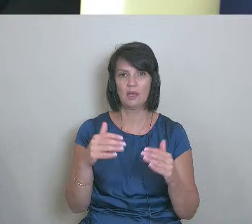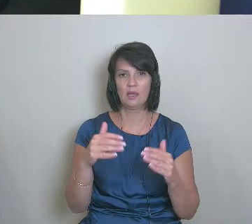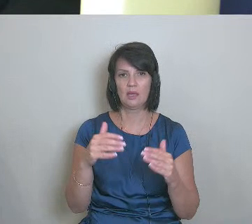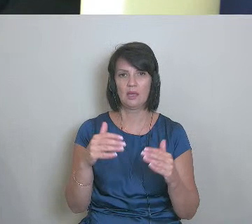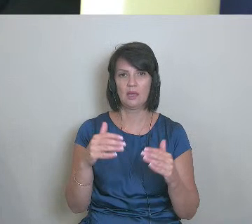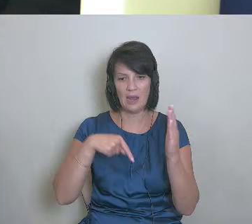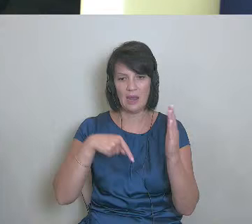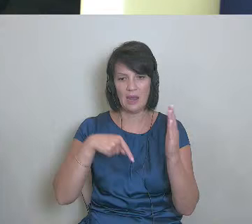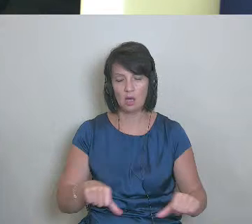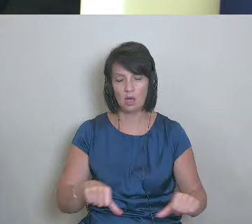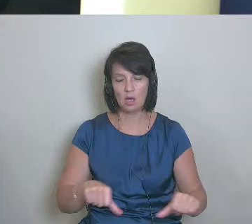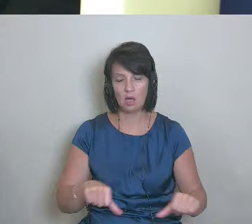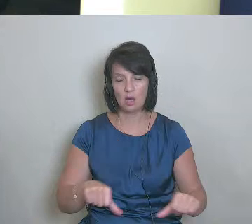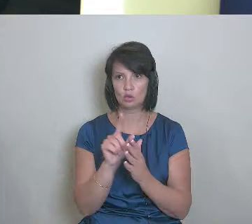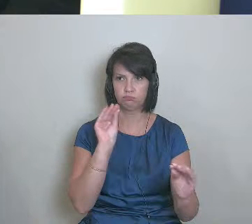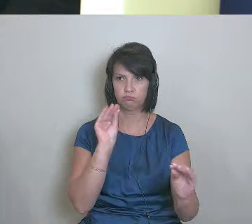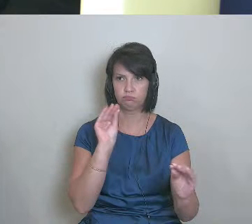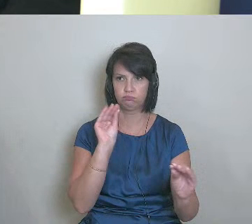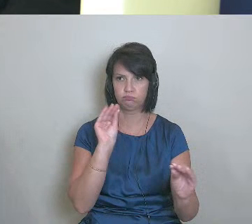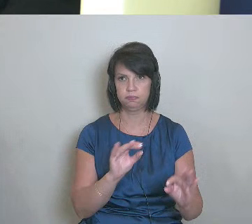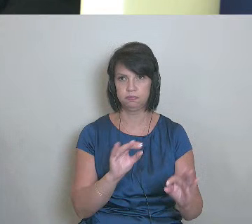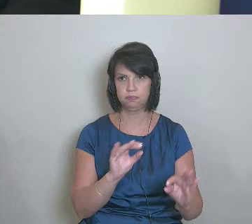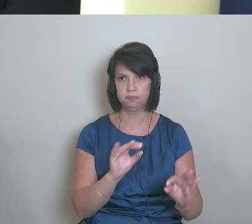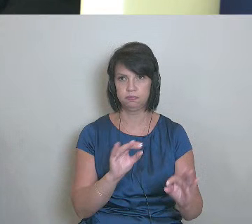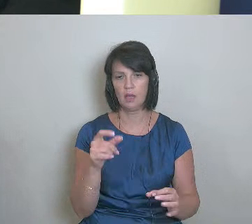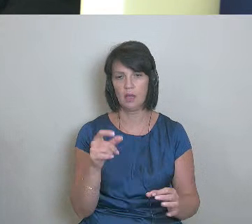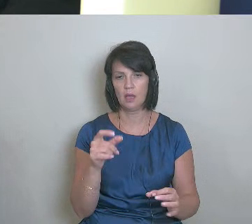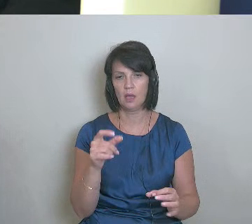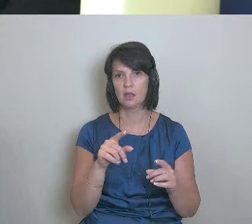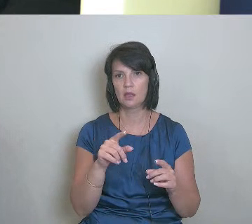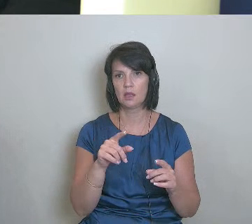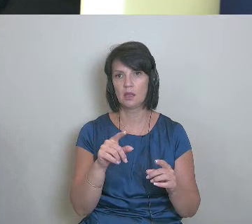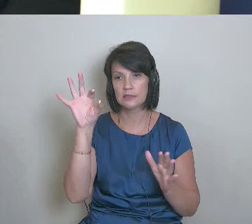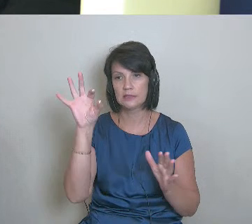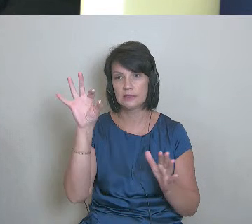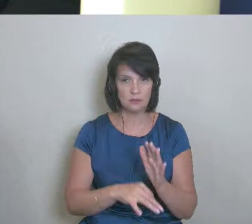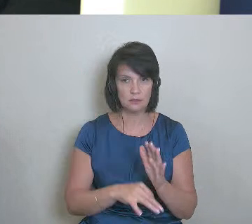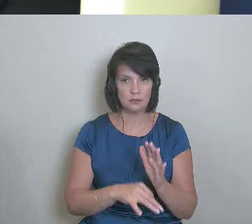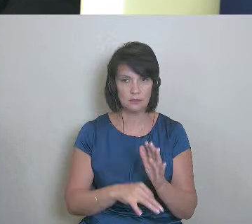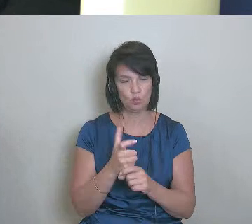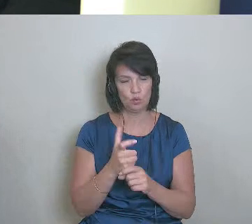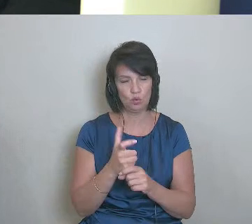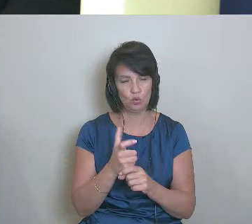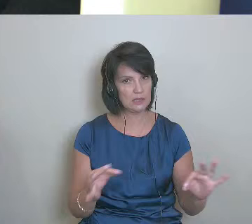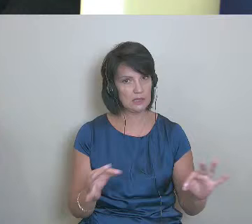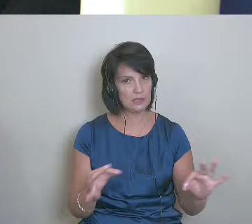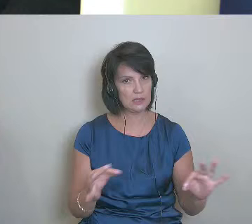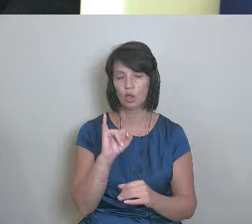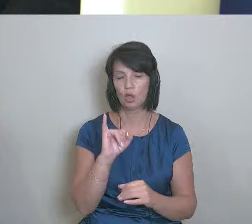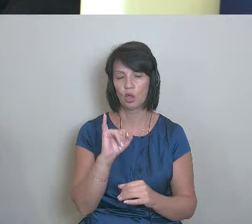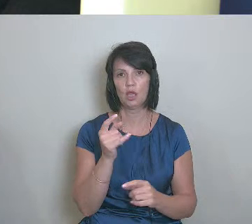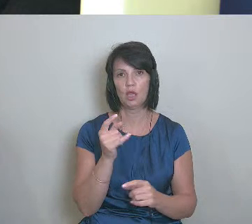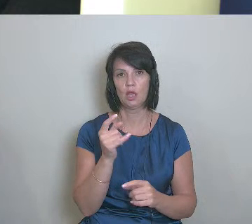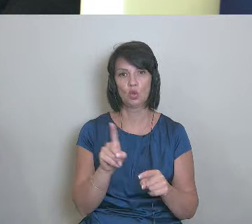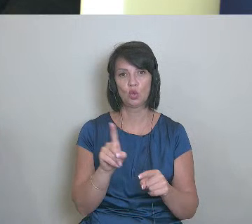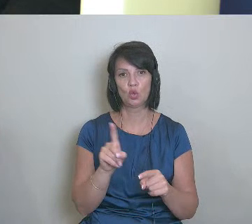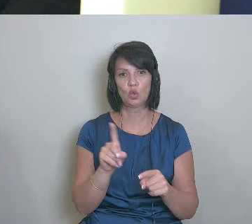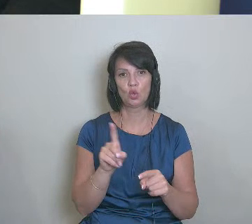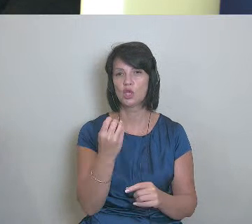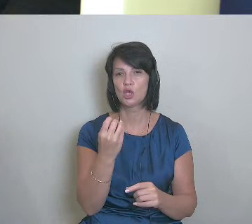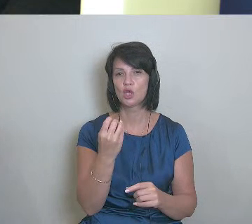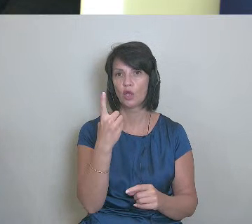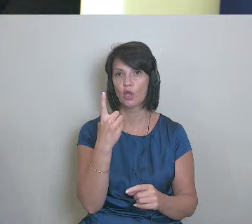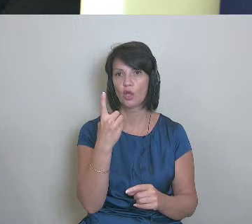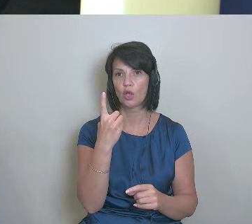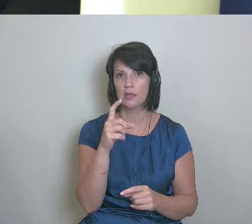the premises of the commission have to be appropriately equipped, and it is very difficult to change the